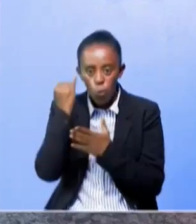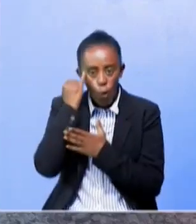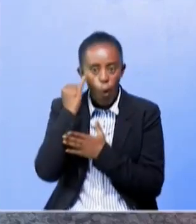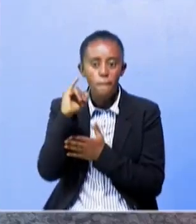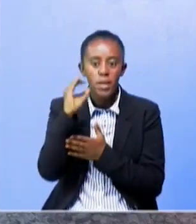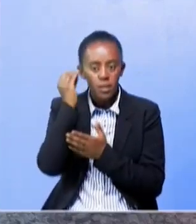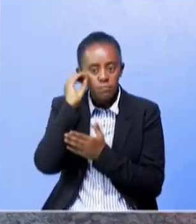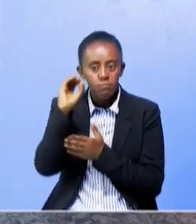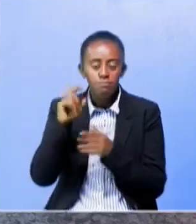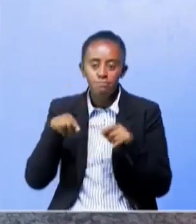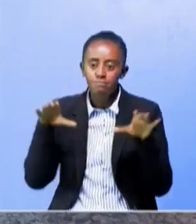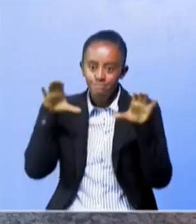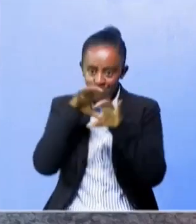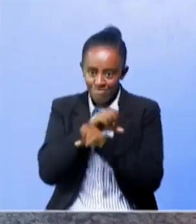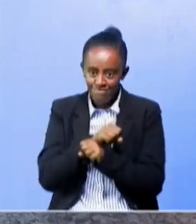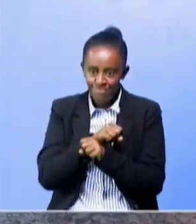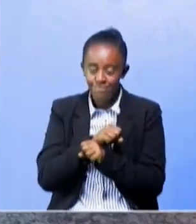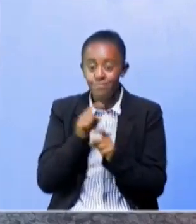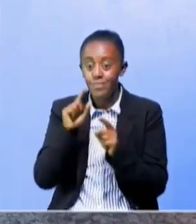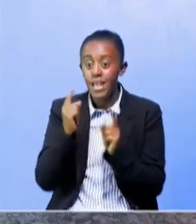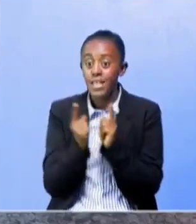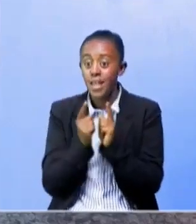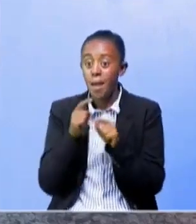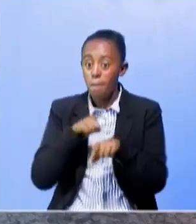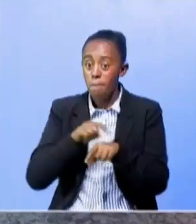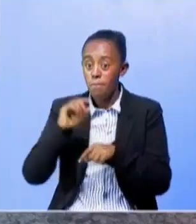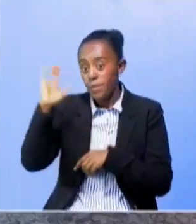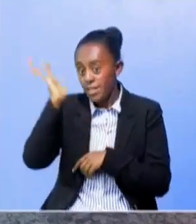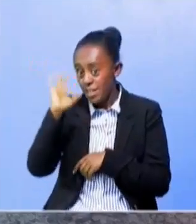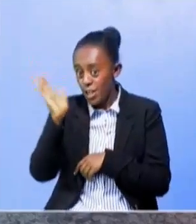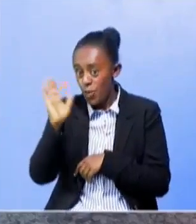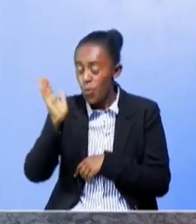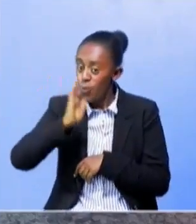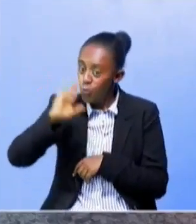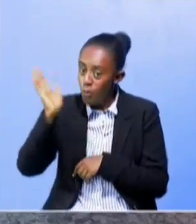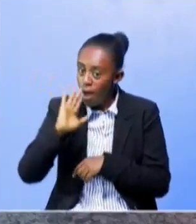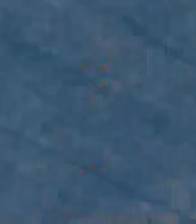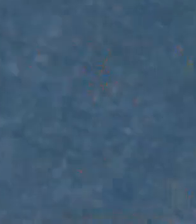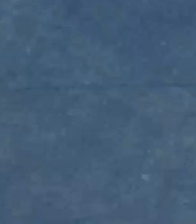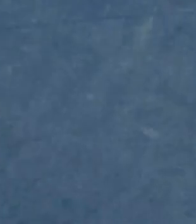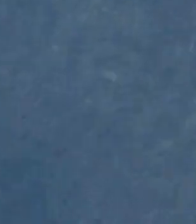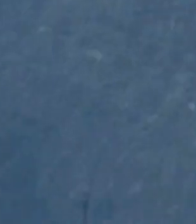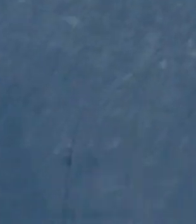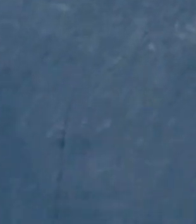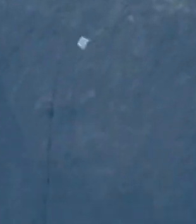opinion. That's all we have for today. Till we meet next time. See you. Goodbye, students.